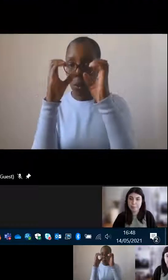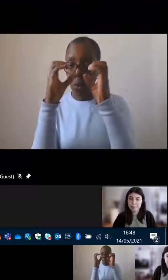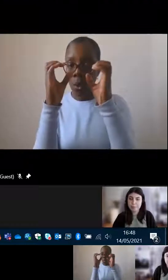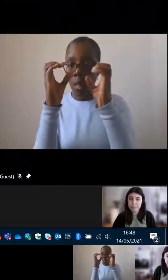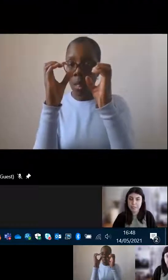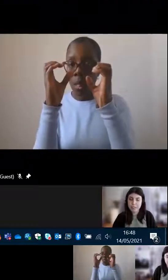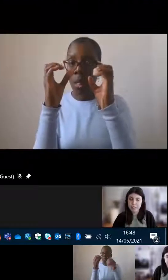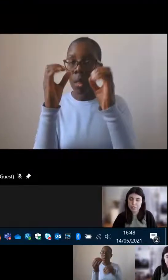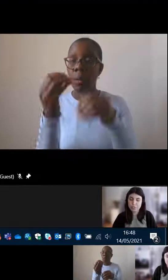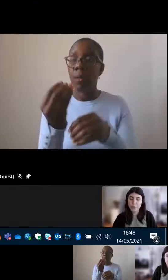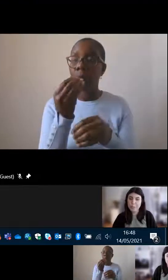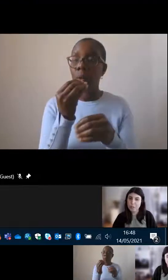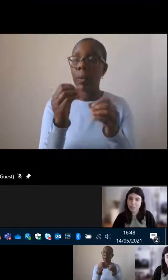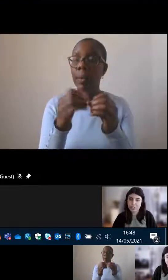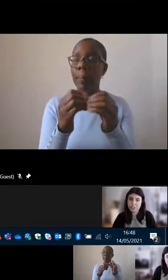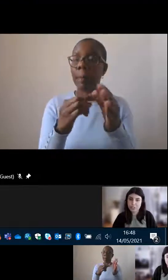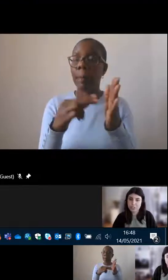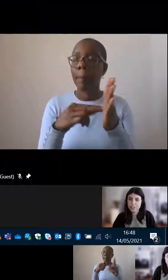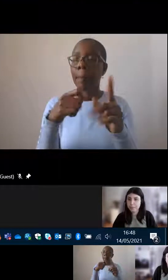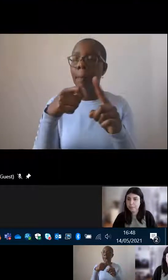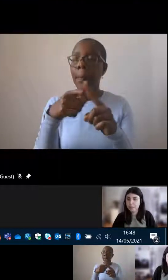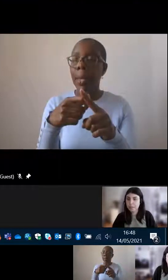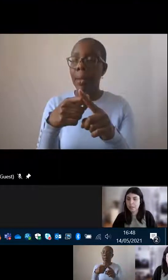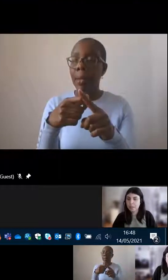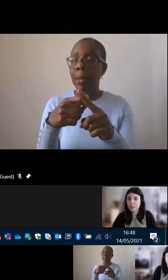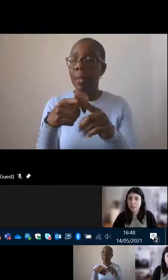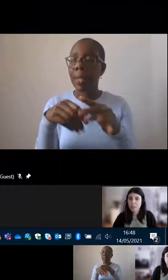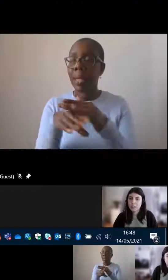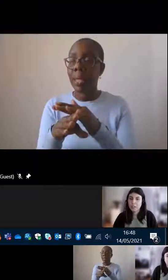Newham, and it should come up on your search.